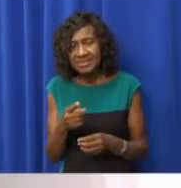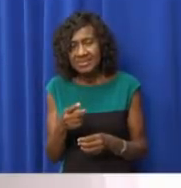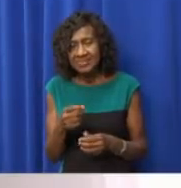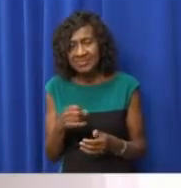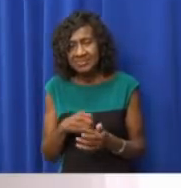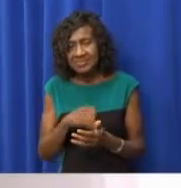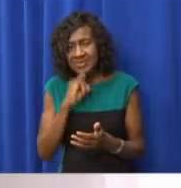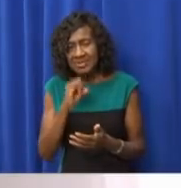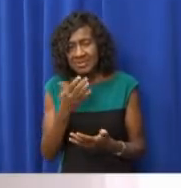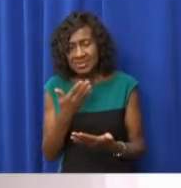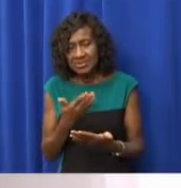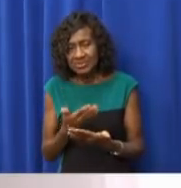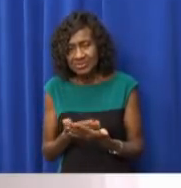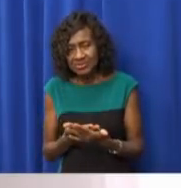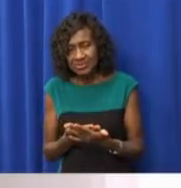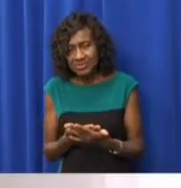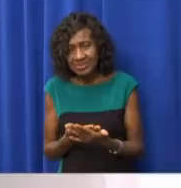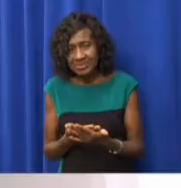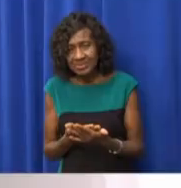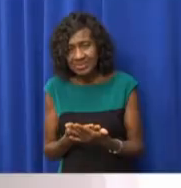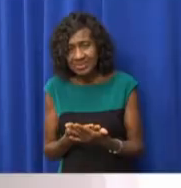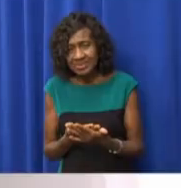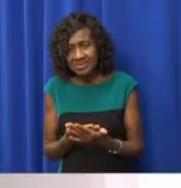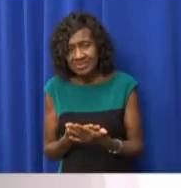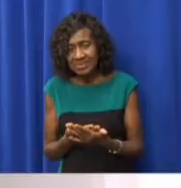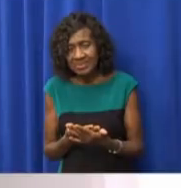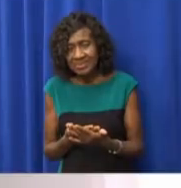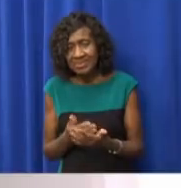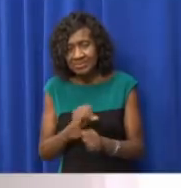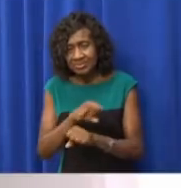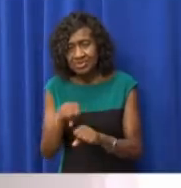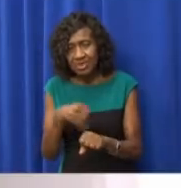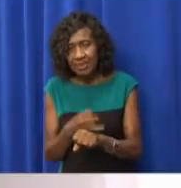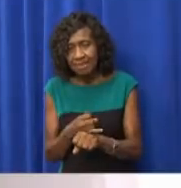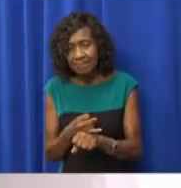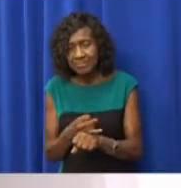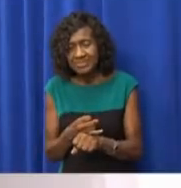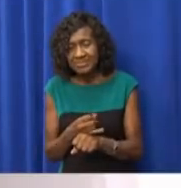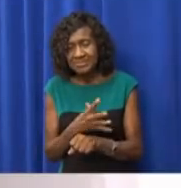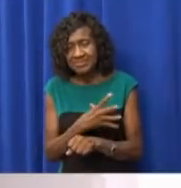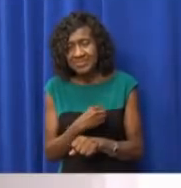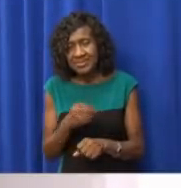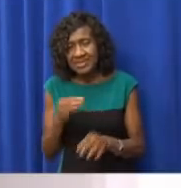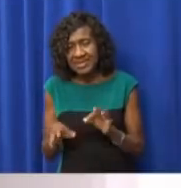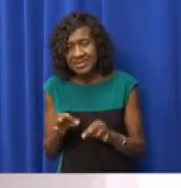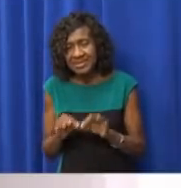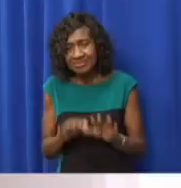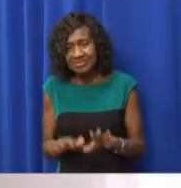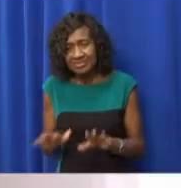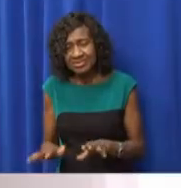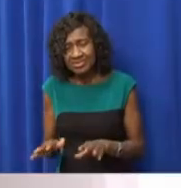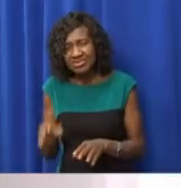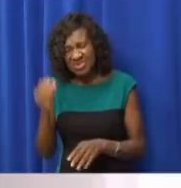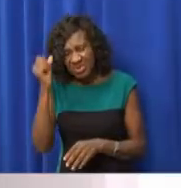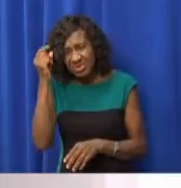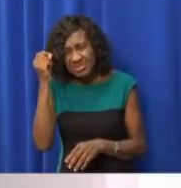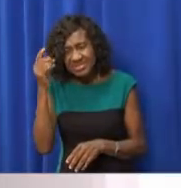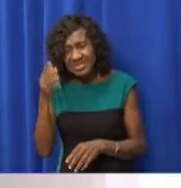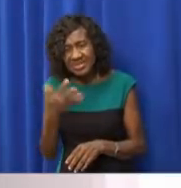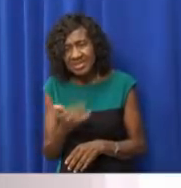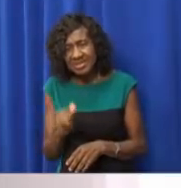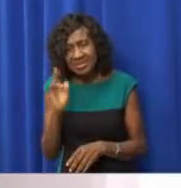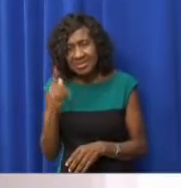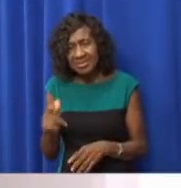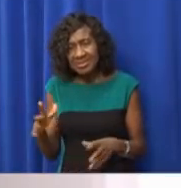that once the children understand that, then it's a way to achieve their goals. With compensation that is, they